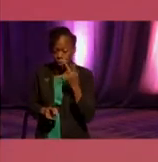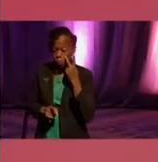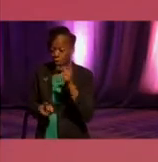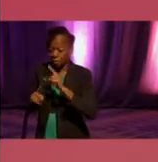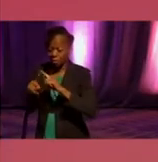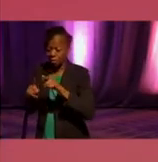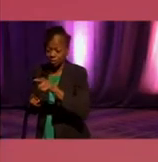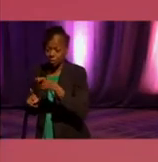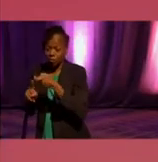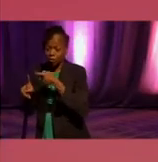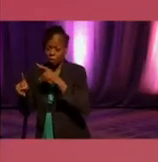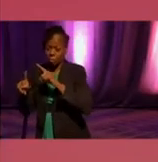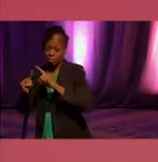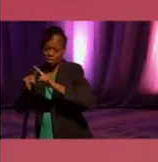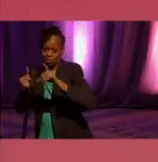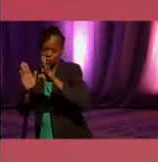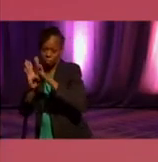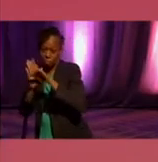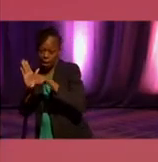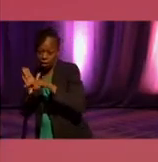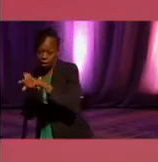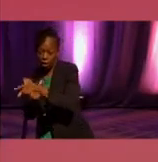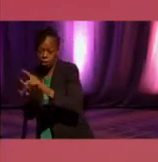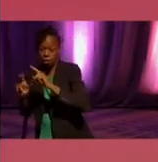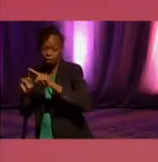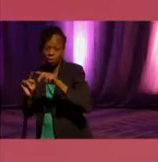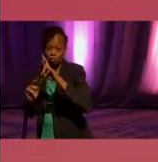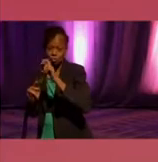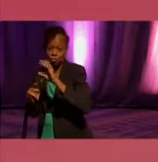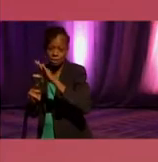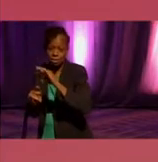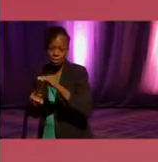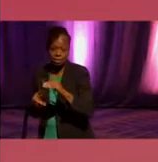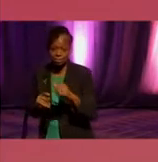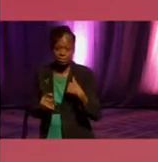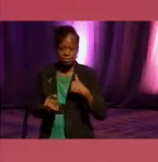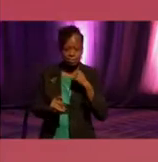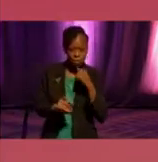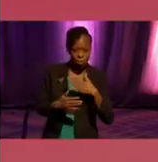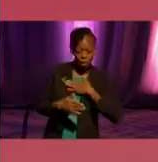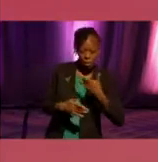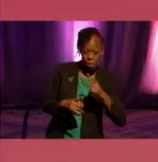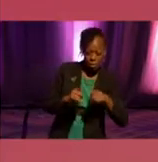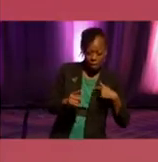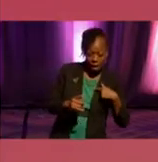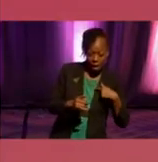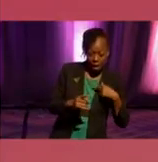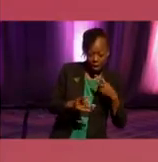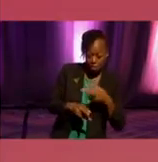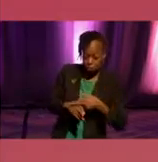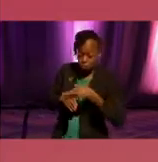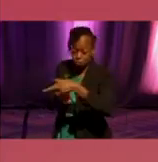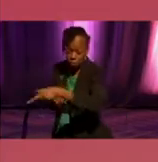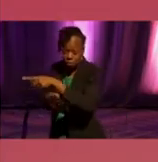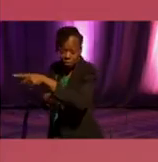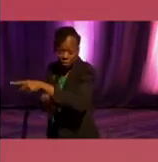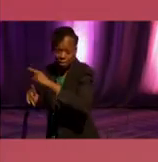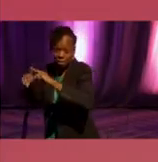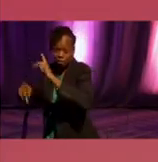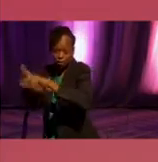different background, different race. Subconsciously, there's some stereotypes there that I have, and I recommend or withhold a